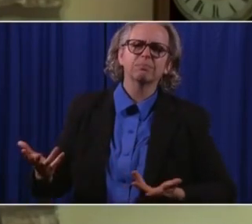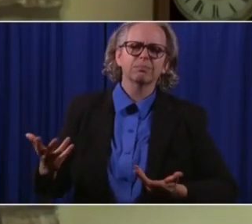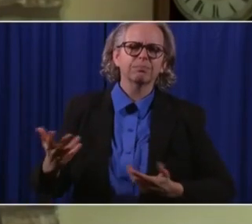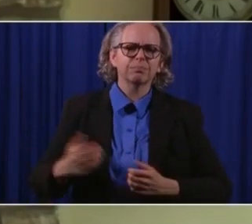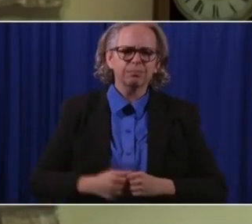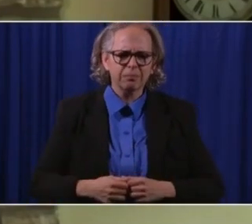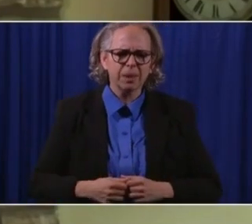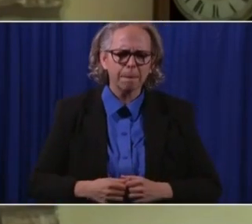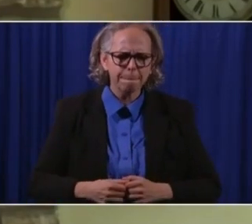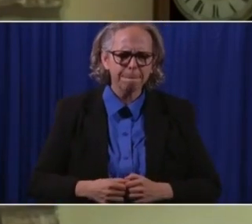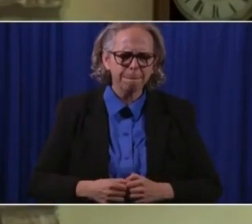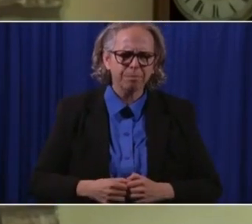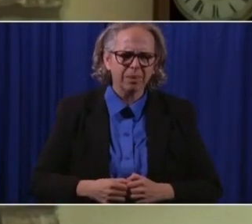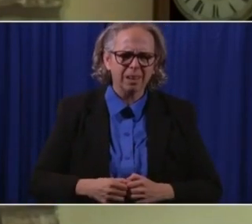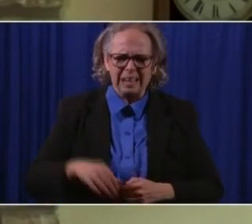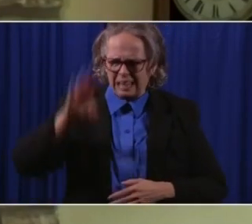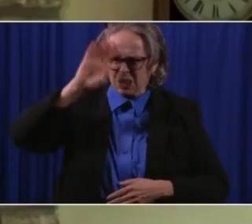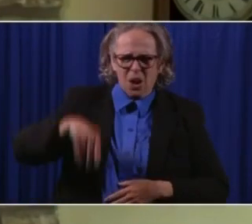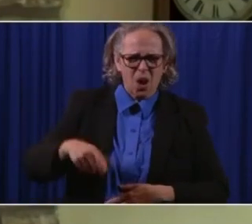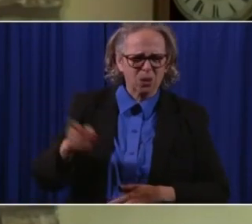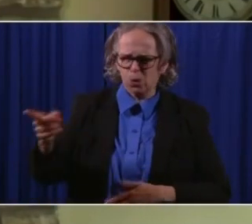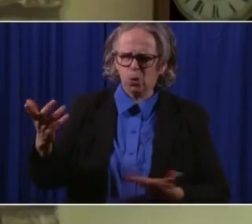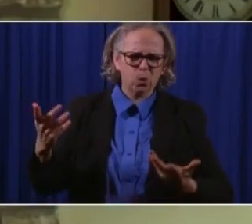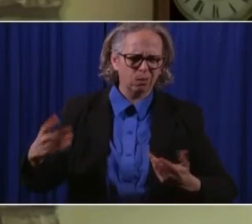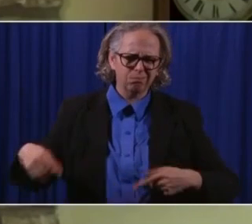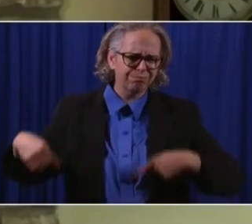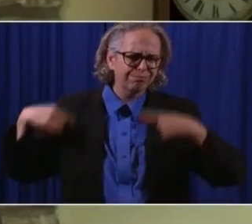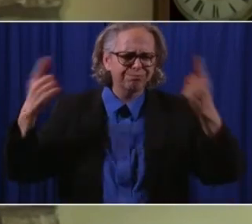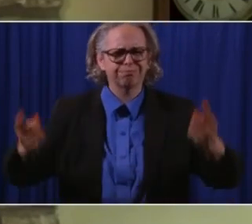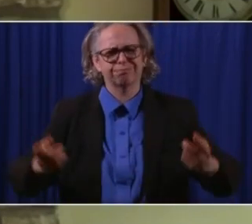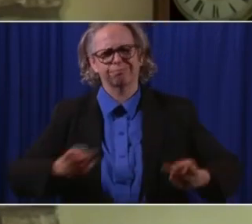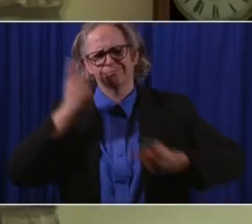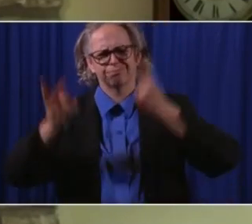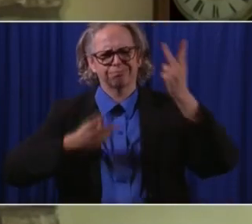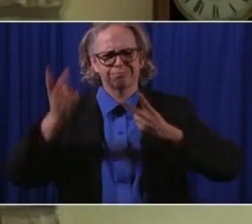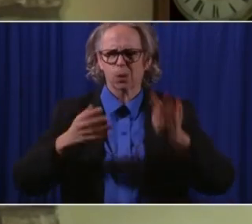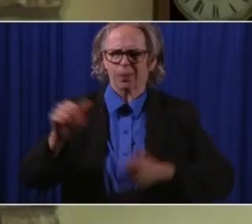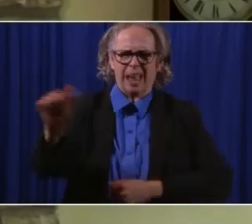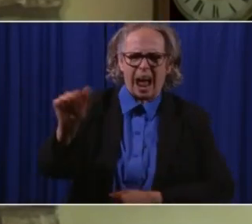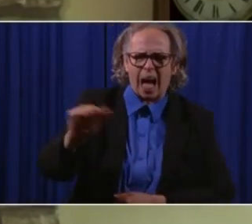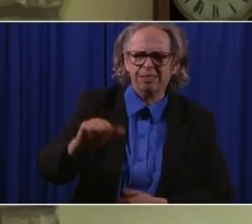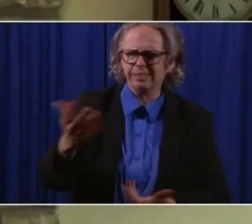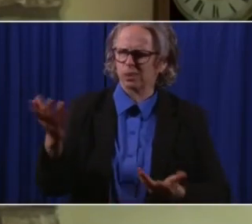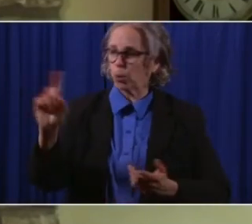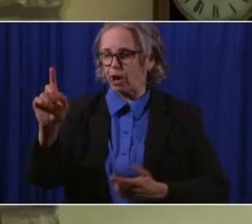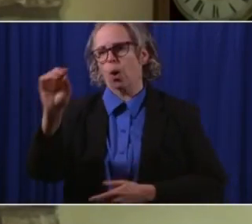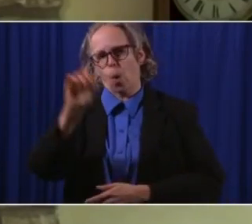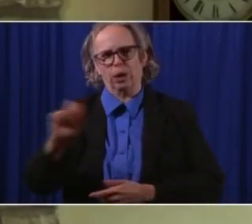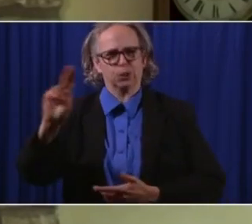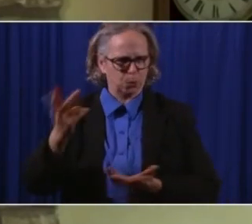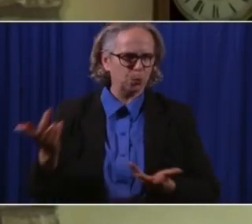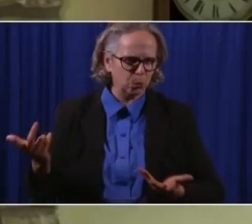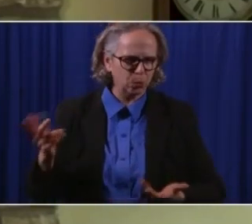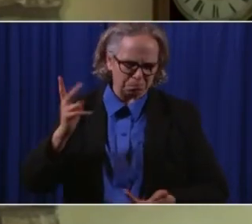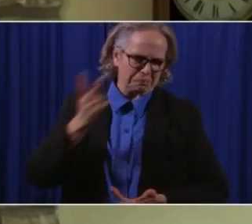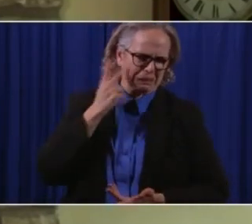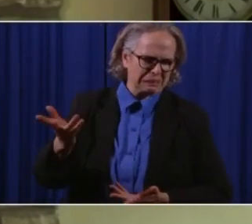joining us. And I know you've worked with athletes at Ohio State. And I wonder maybe if you could just kind of start off by telling